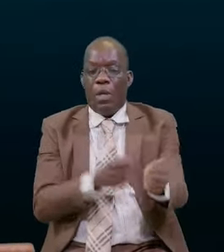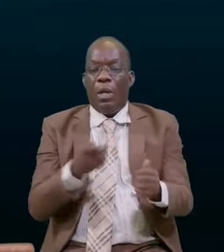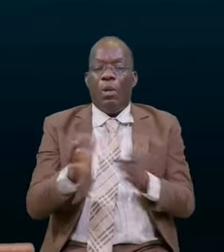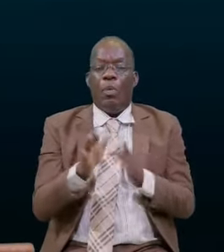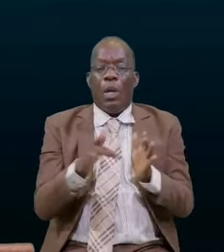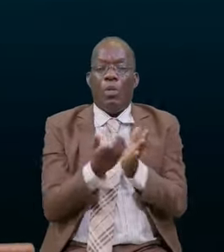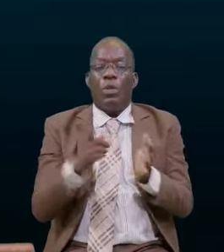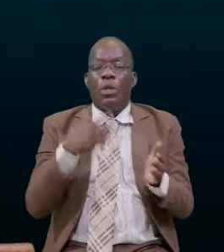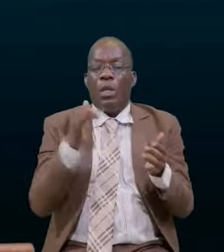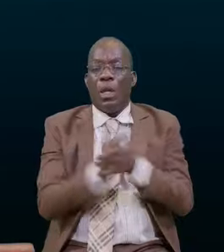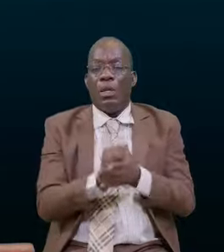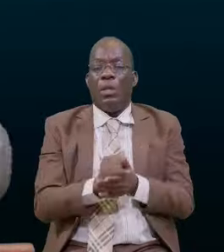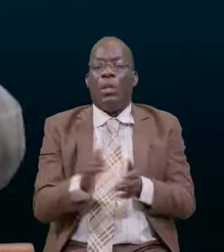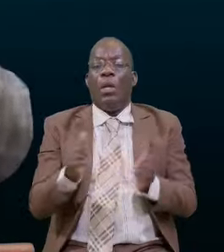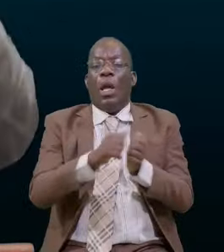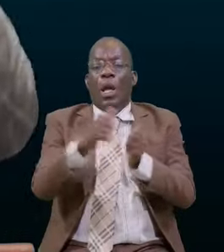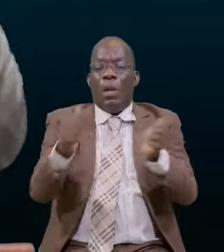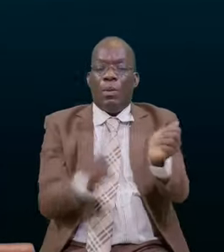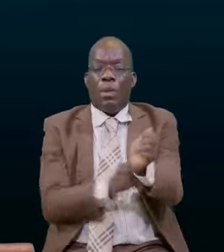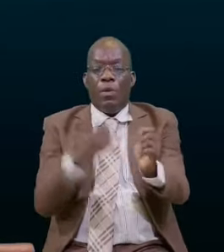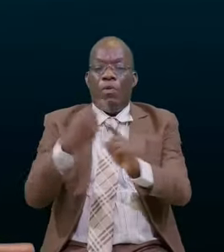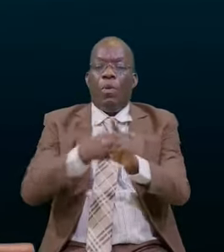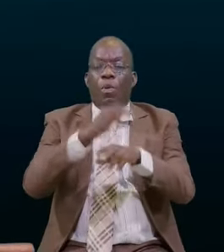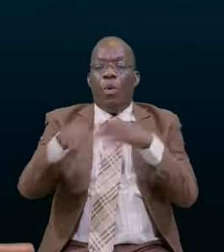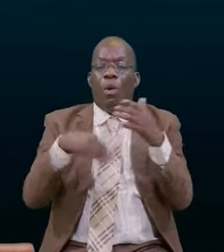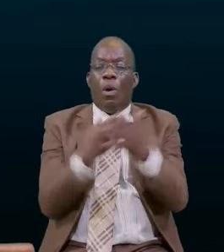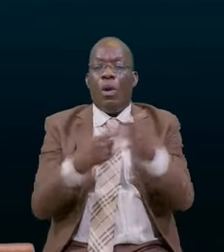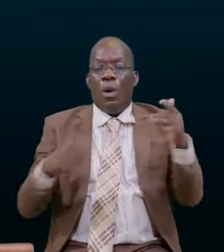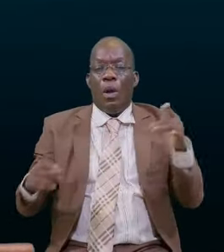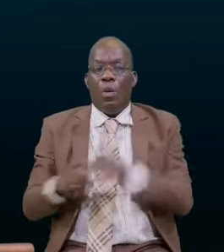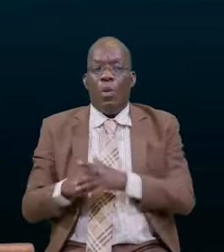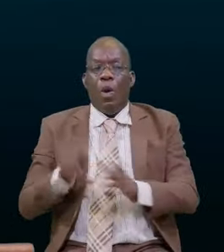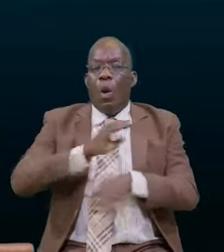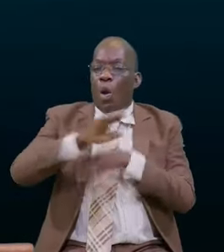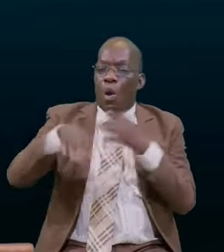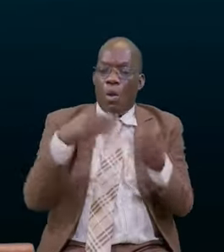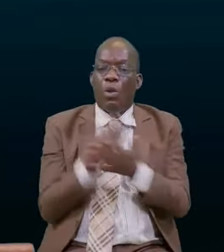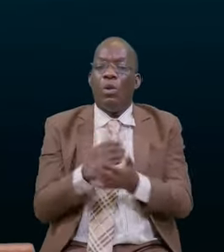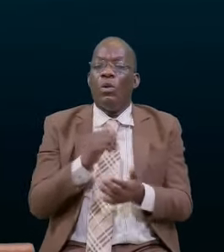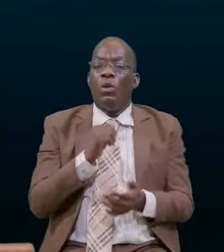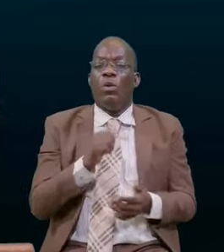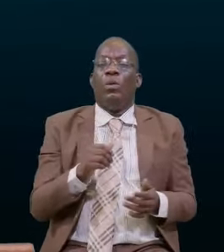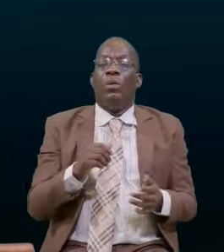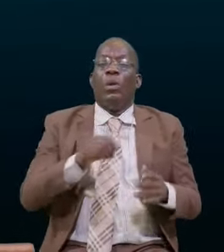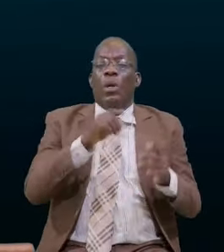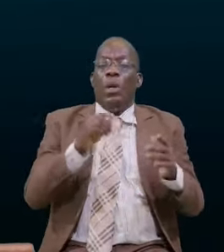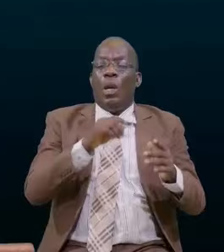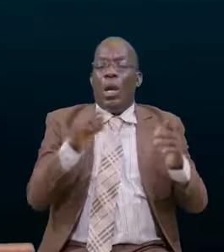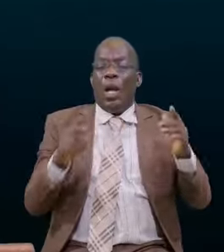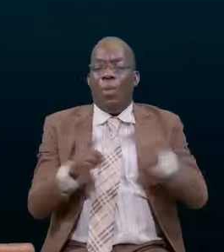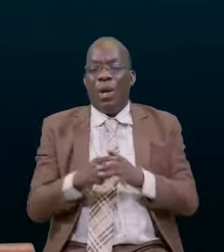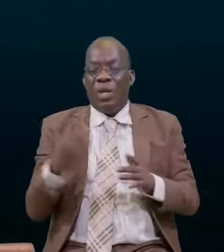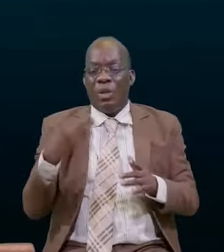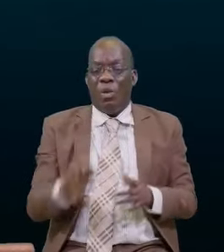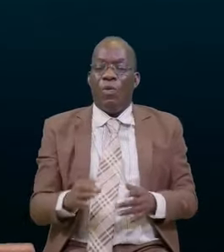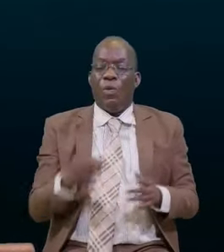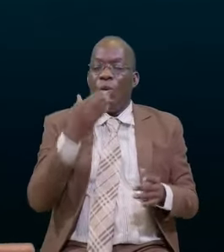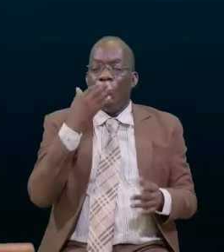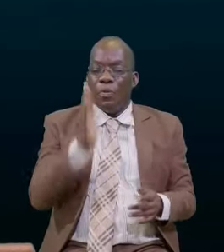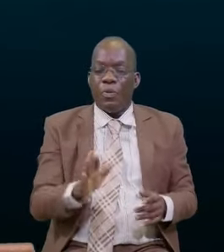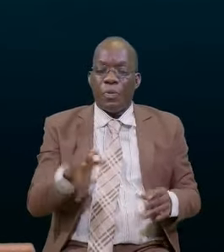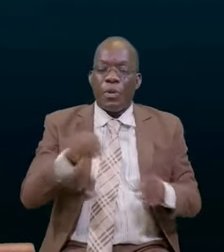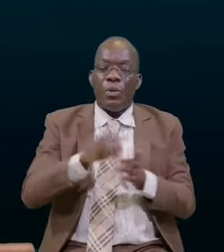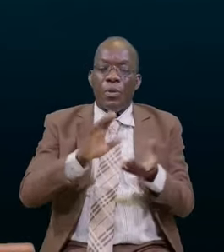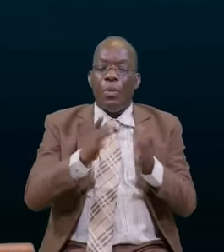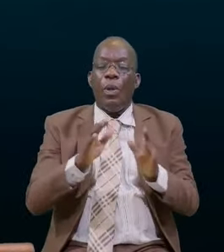evil not just when the evil has come but all appearance of evil appearance of evil on the social media appearance of evil as you are going on the